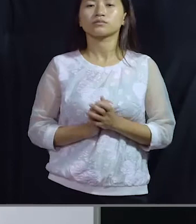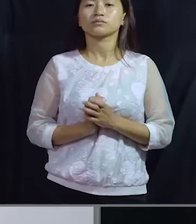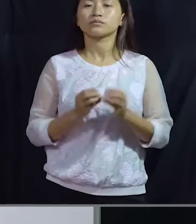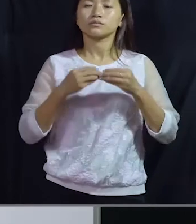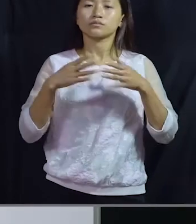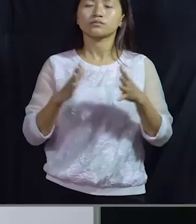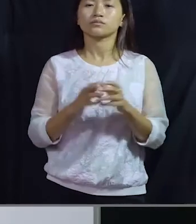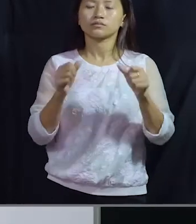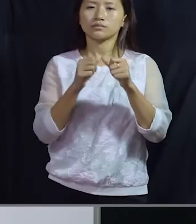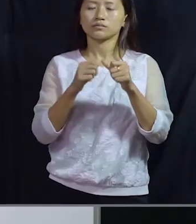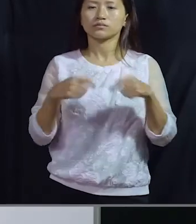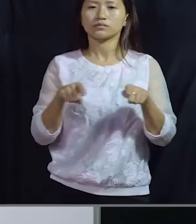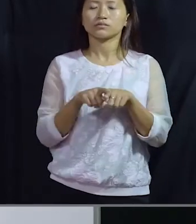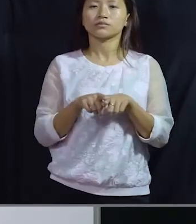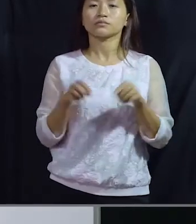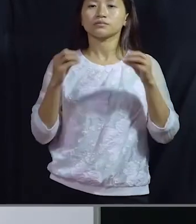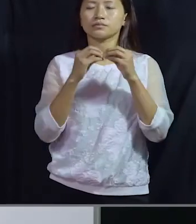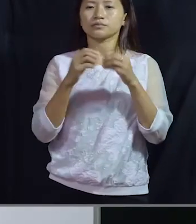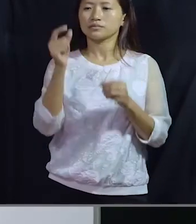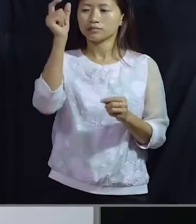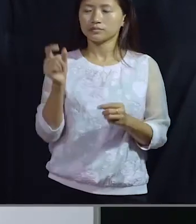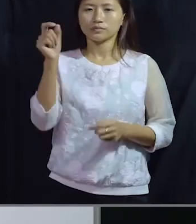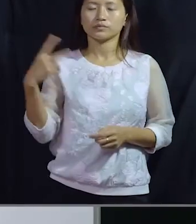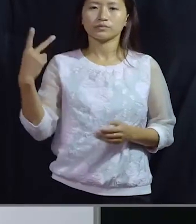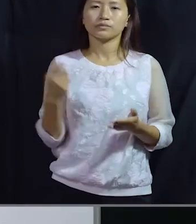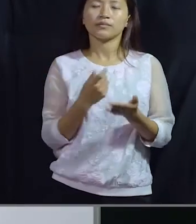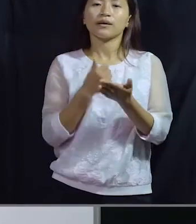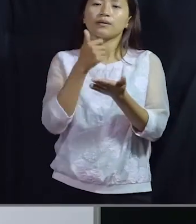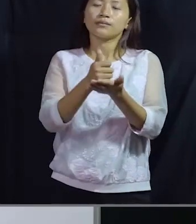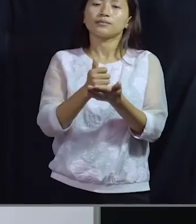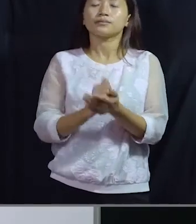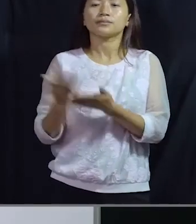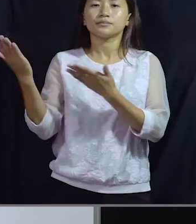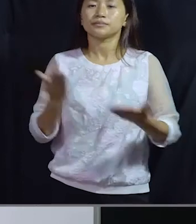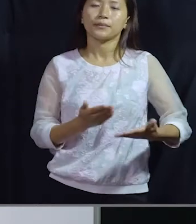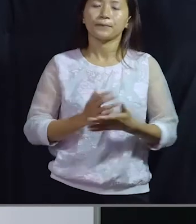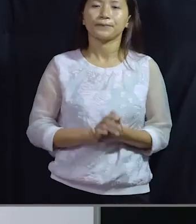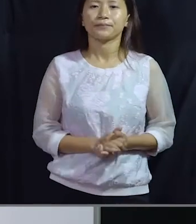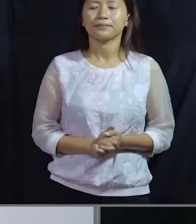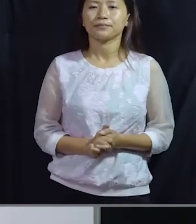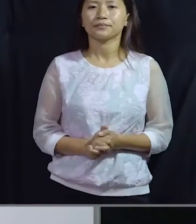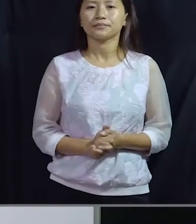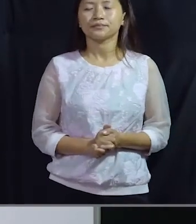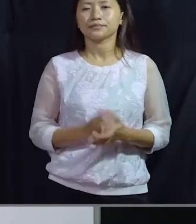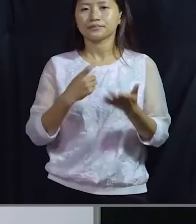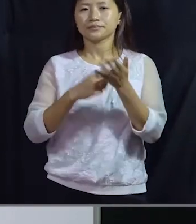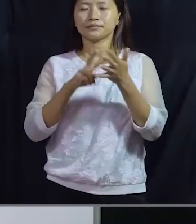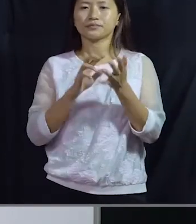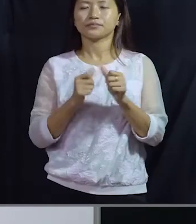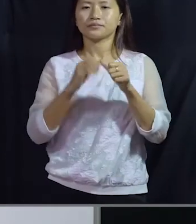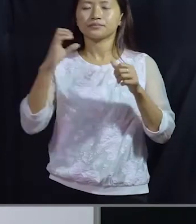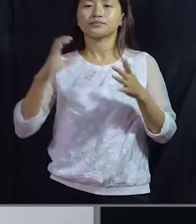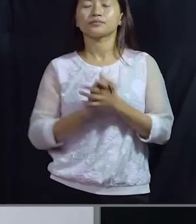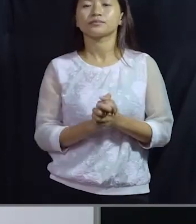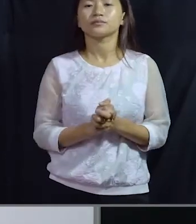of partner A and B. By bank, that is the value of capital that has been brought in. Then by revaluation account, profit